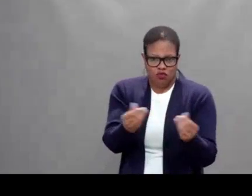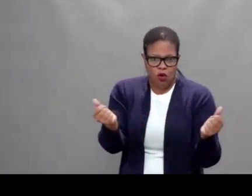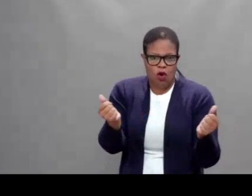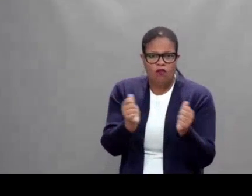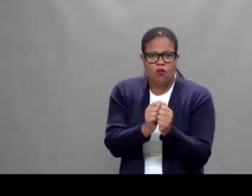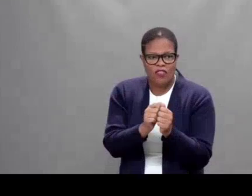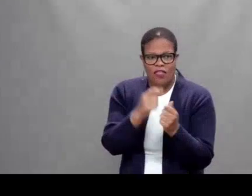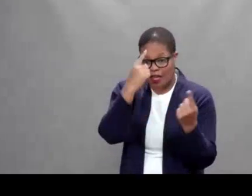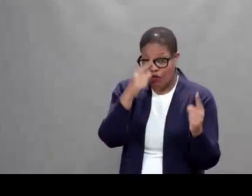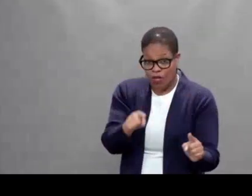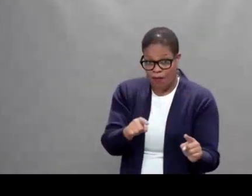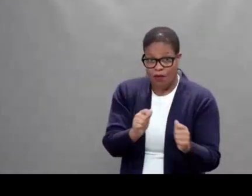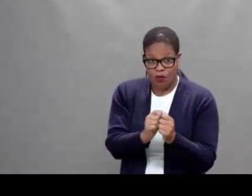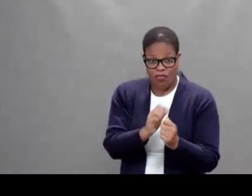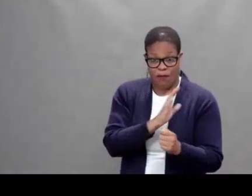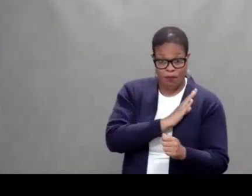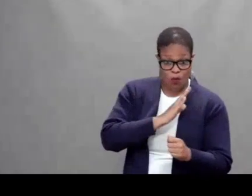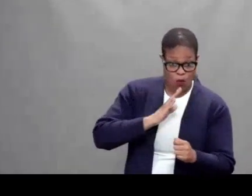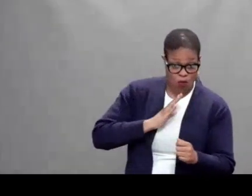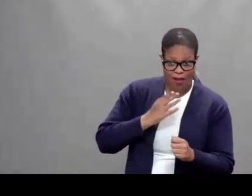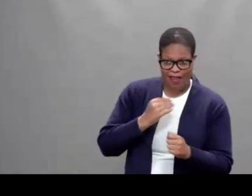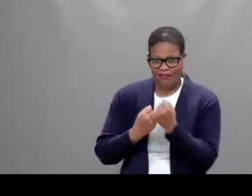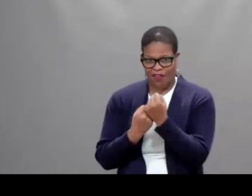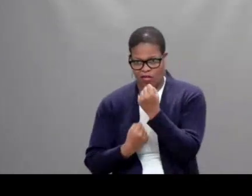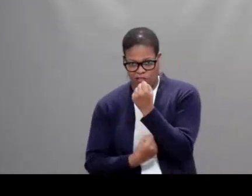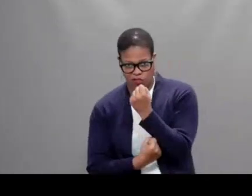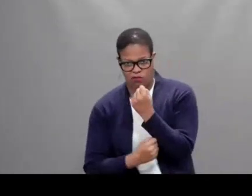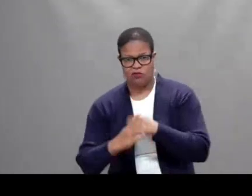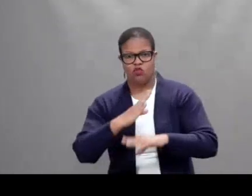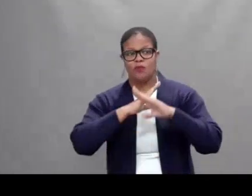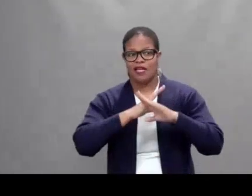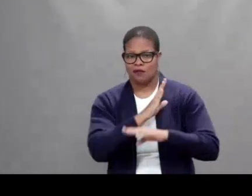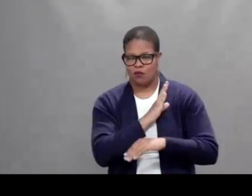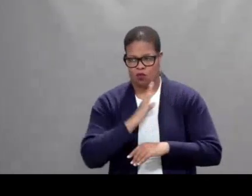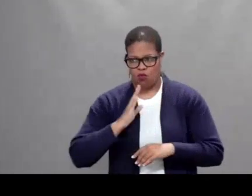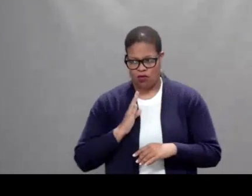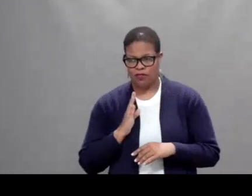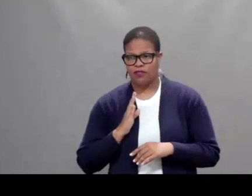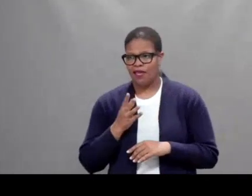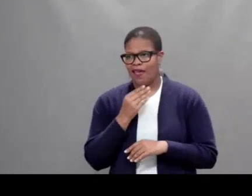in the agreement between the board and the foundation to protect the board in those